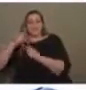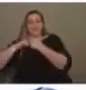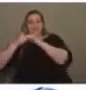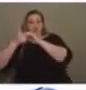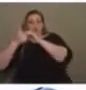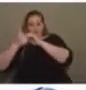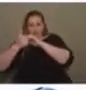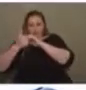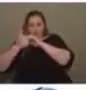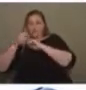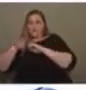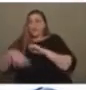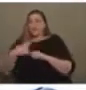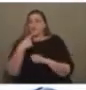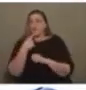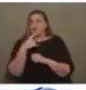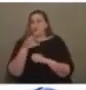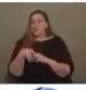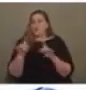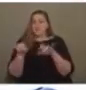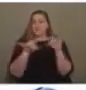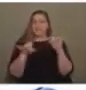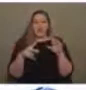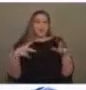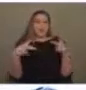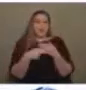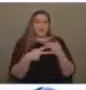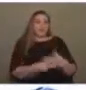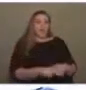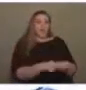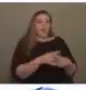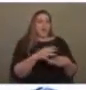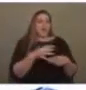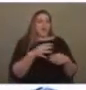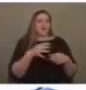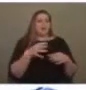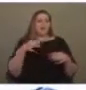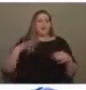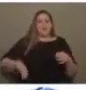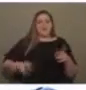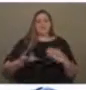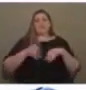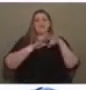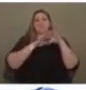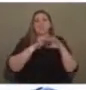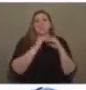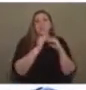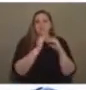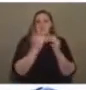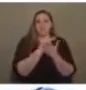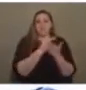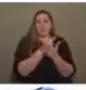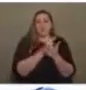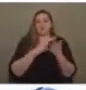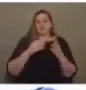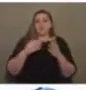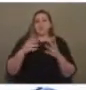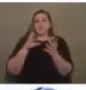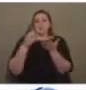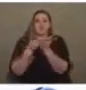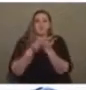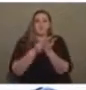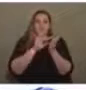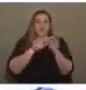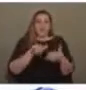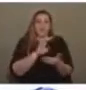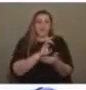the incentive structure. Why, rather than saying let's cut benefits, we don't say let's increase the minimum wage, let's increase the benefits, let's pump some money into that economy, and that's really what's